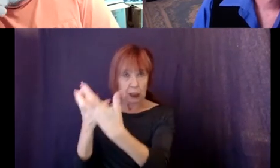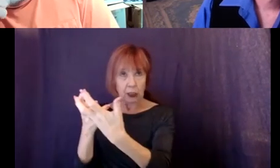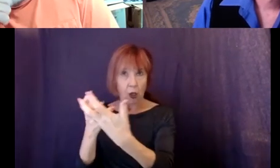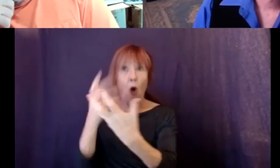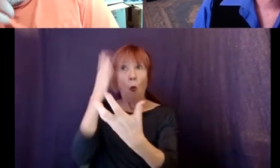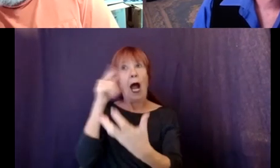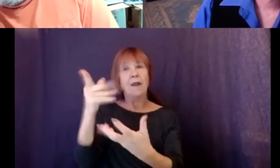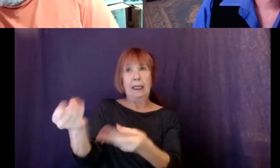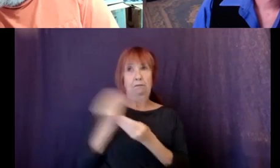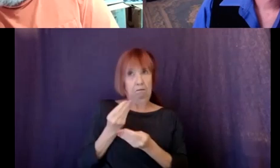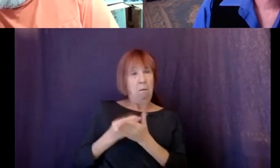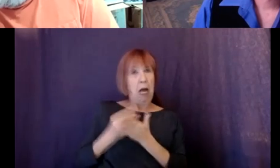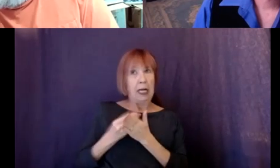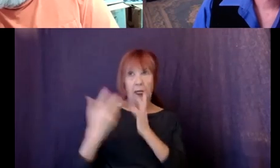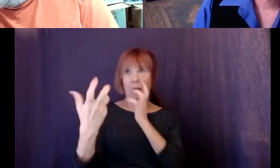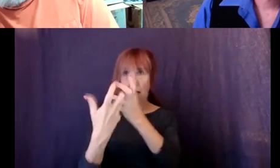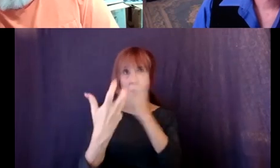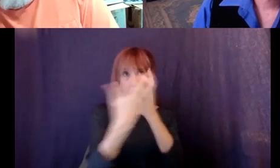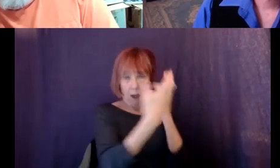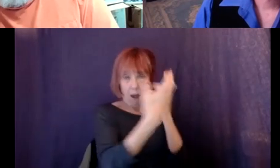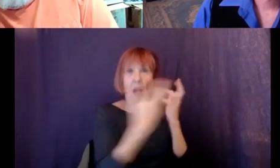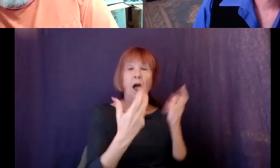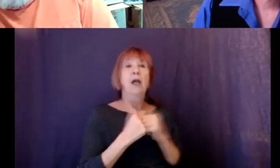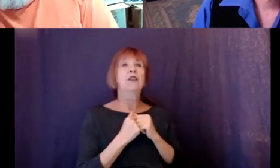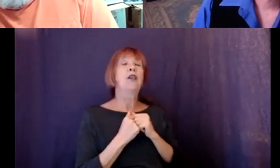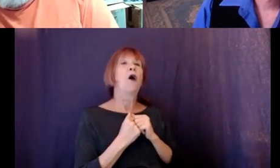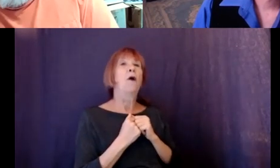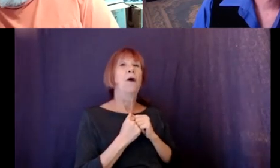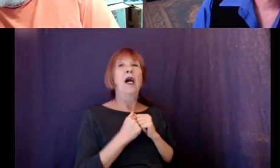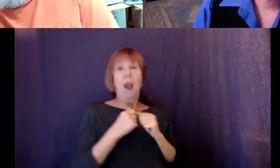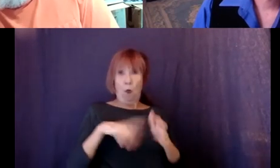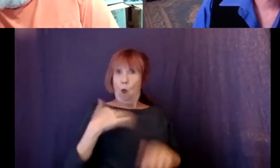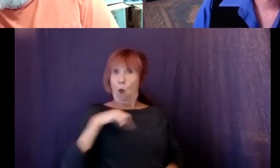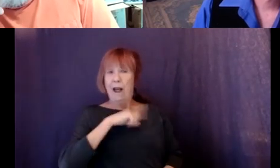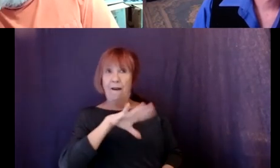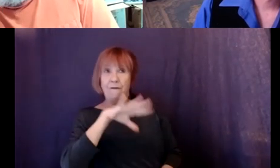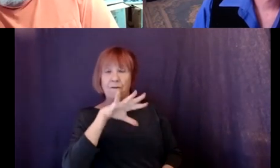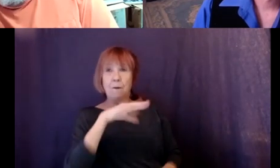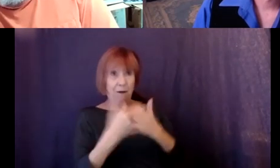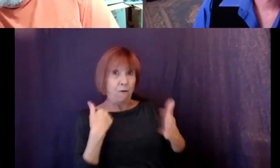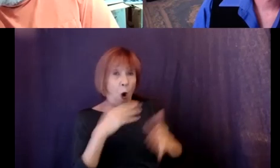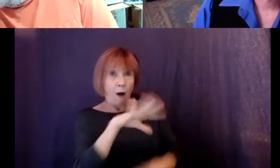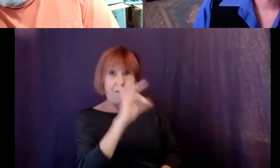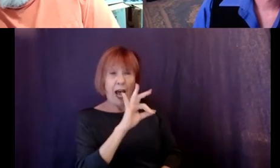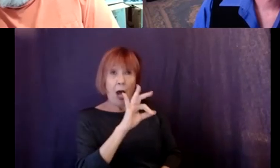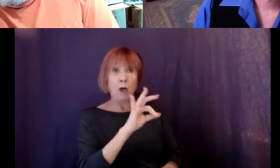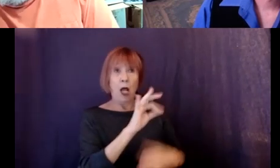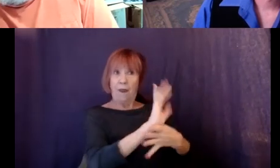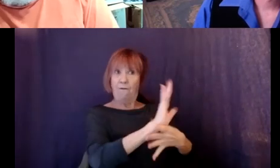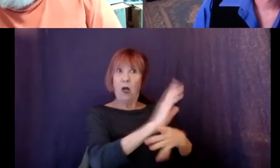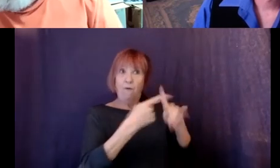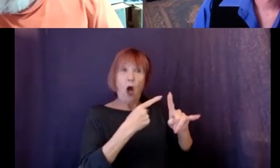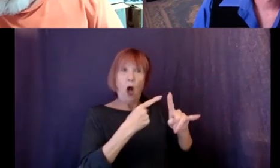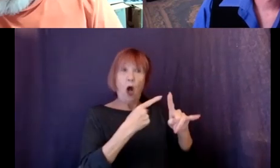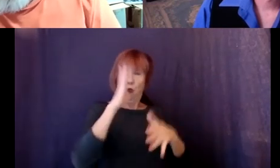to find out that this black and white footage from the camp still existed, we were talking about things like